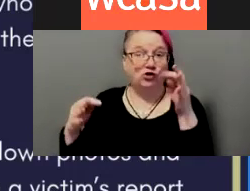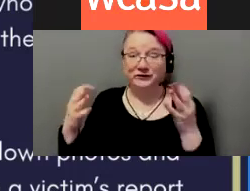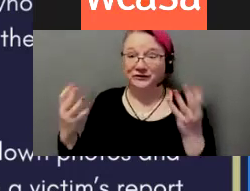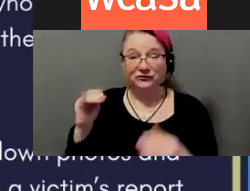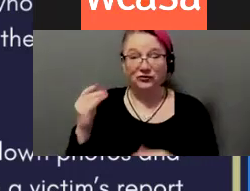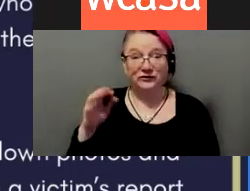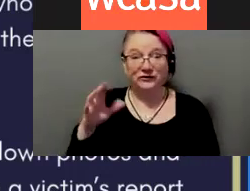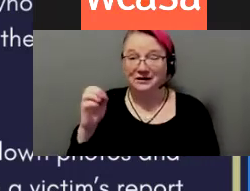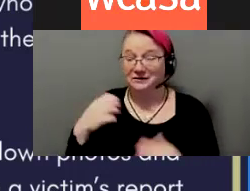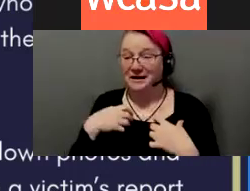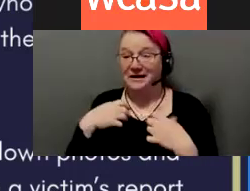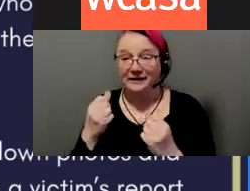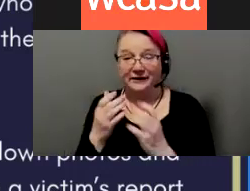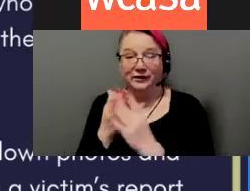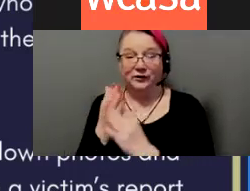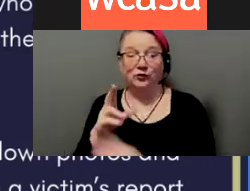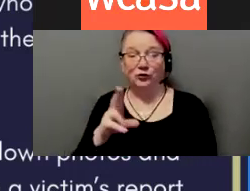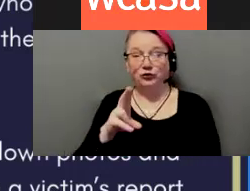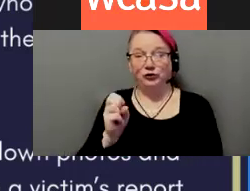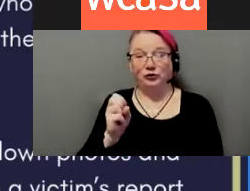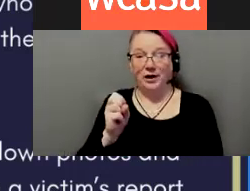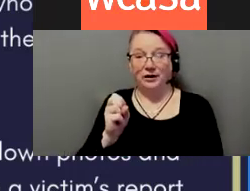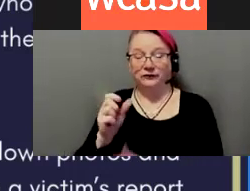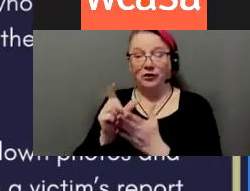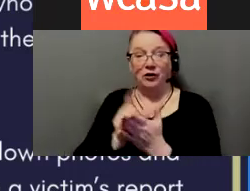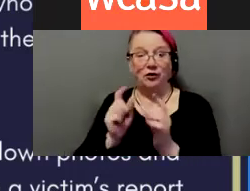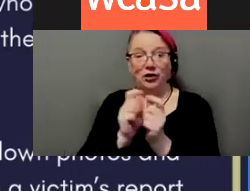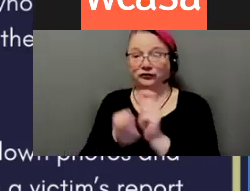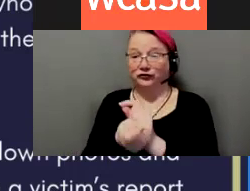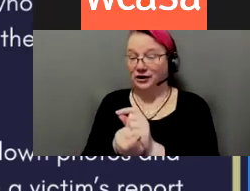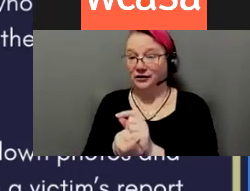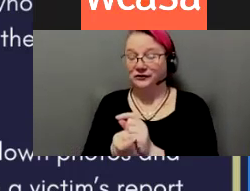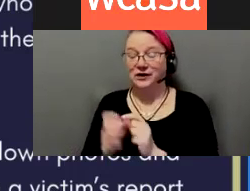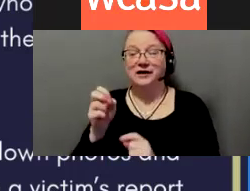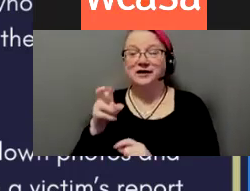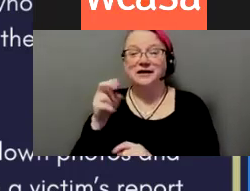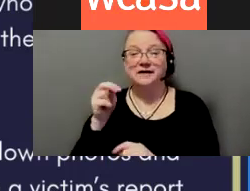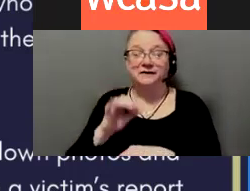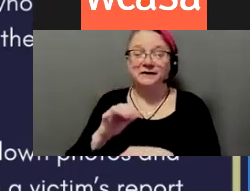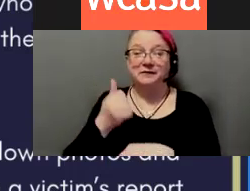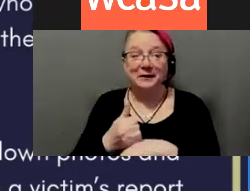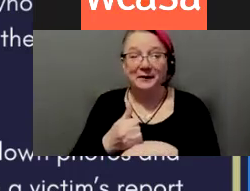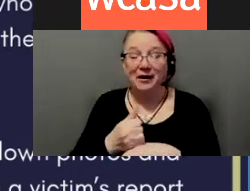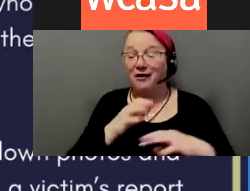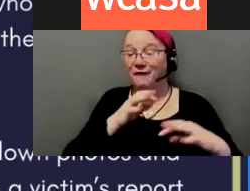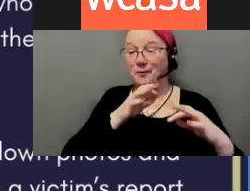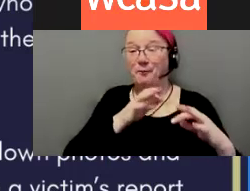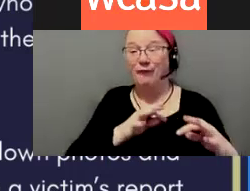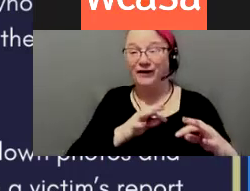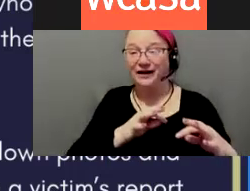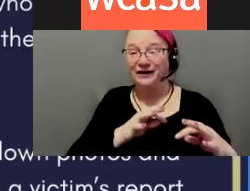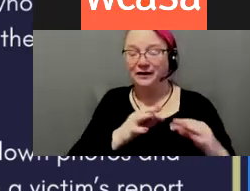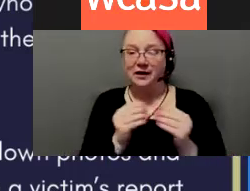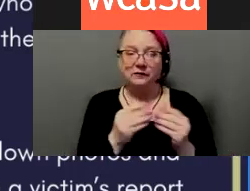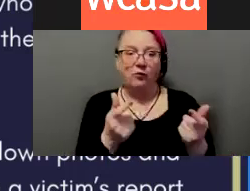and healing through U.S. law change. Even if the implementation of this turns out to be perfect, it's a bigger issue than